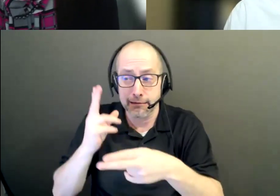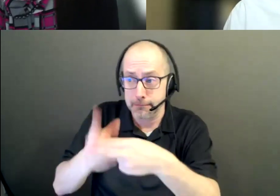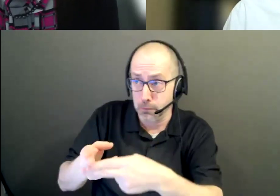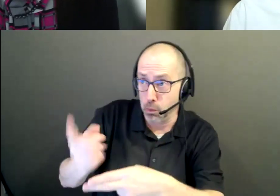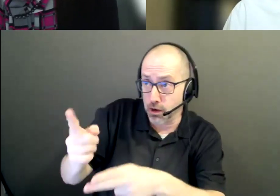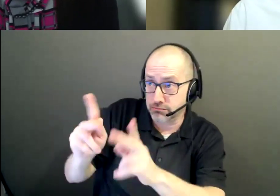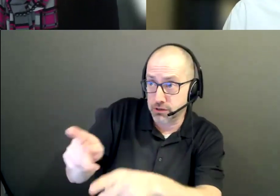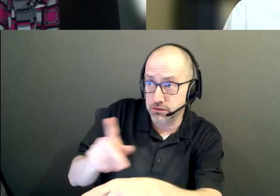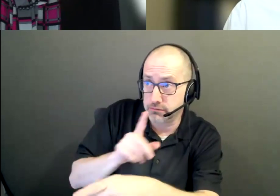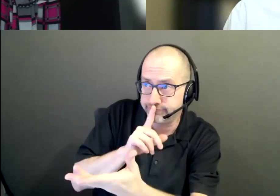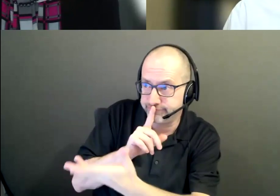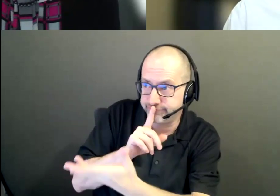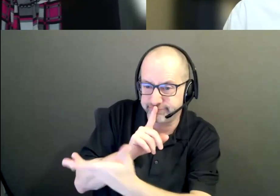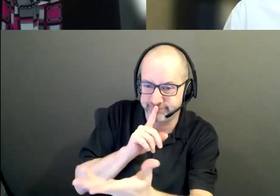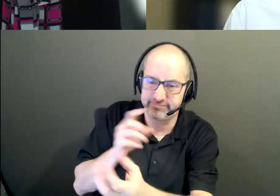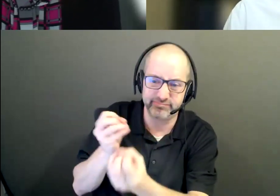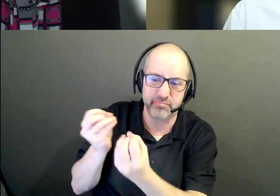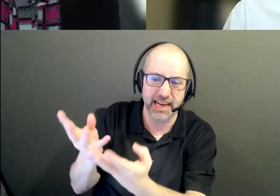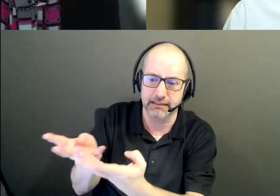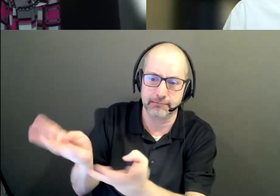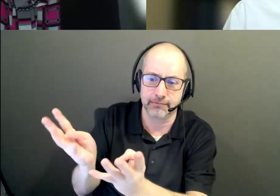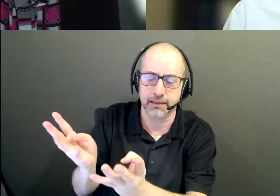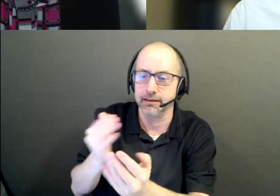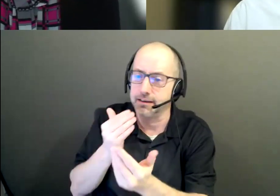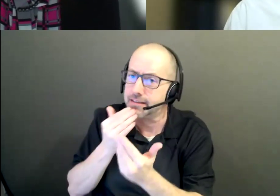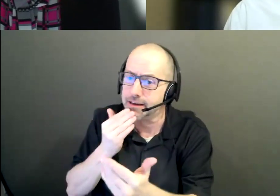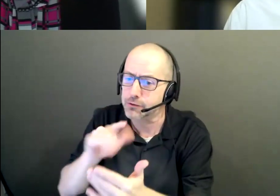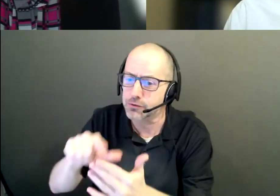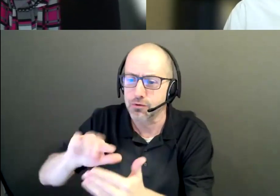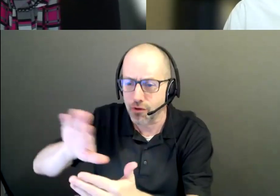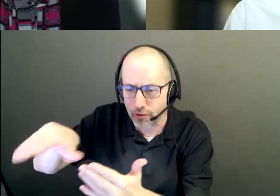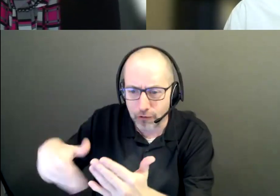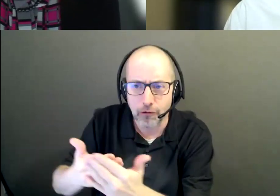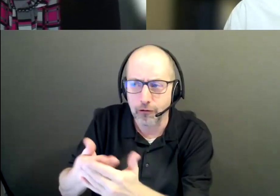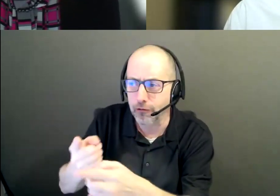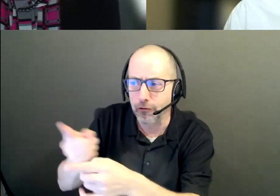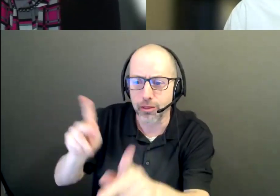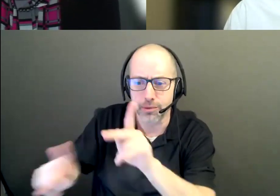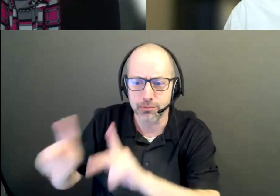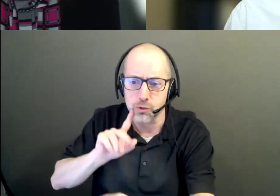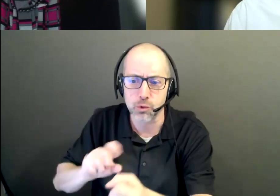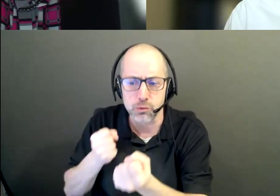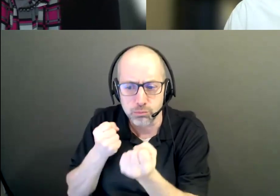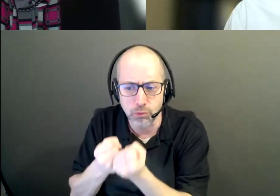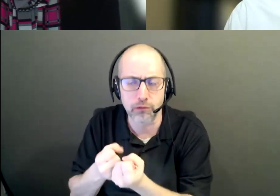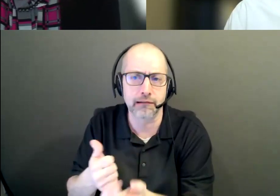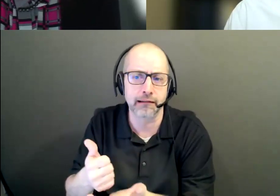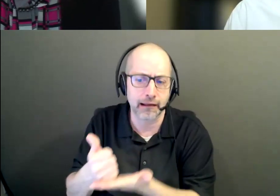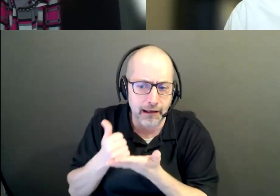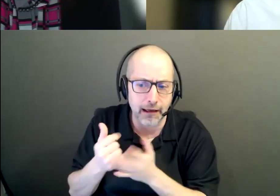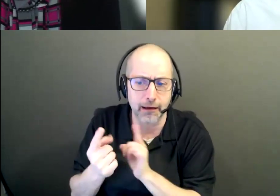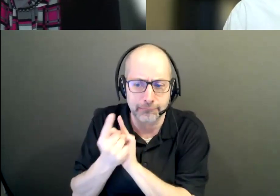particular, but I do have to say thank you to all those that have supported and helped mentor me